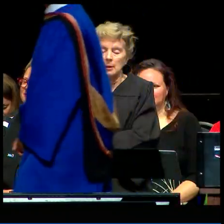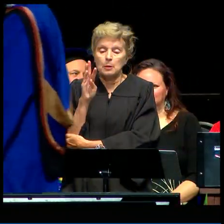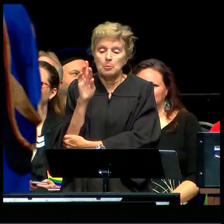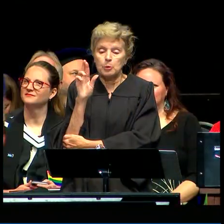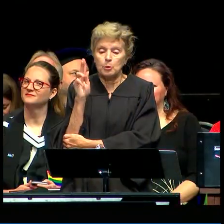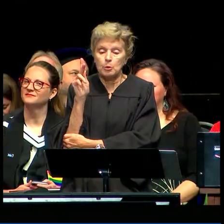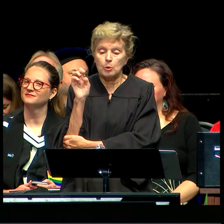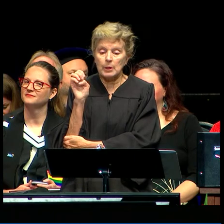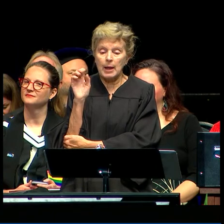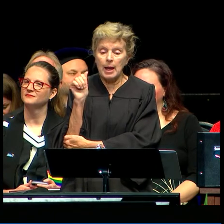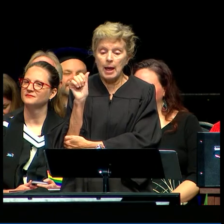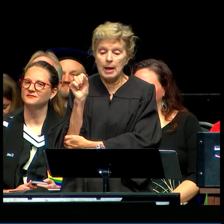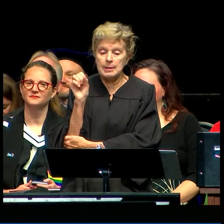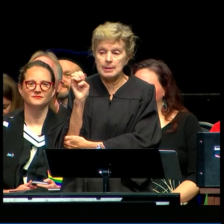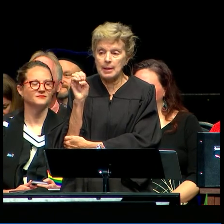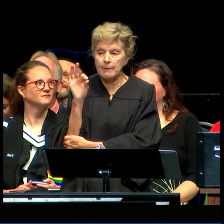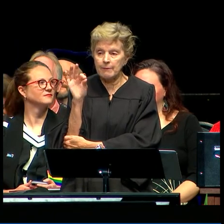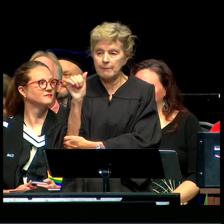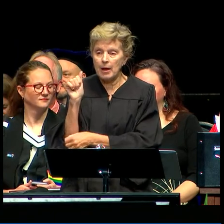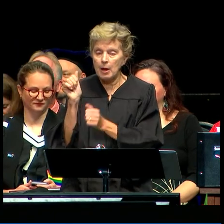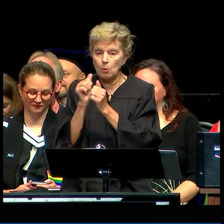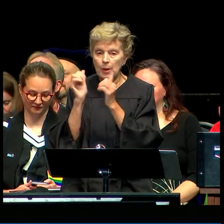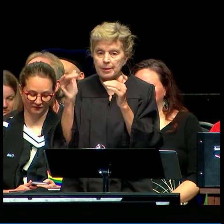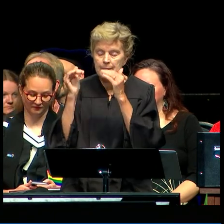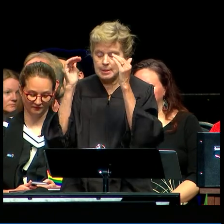Rook Asefa, with distinction.